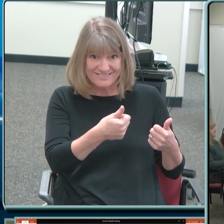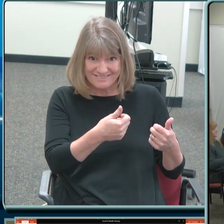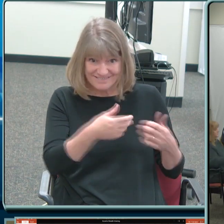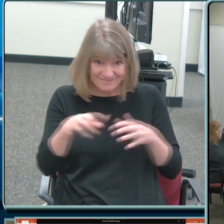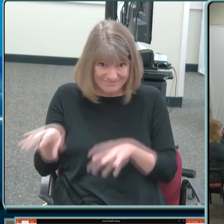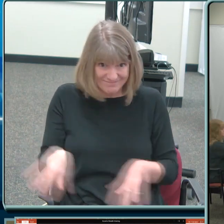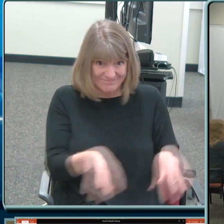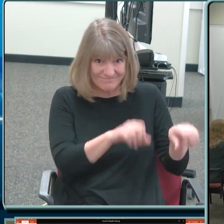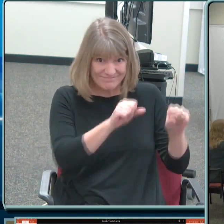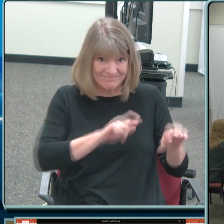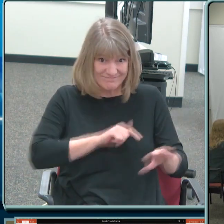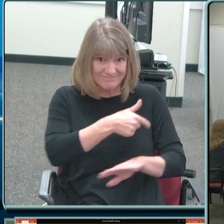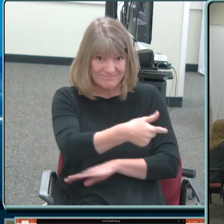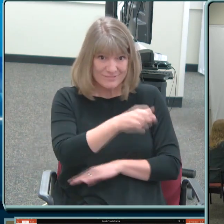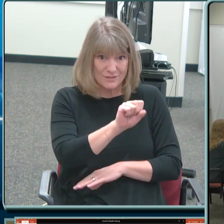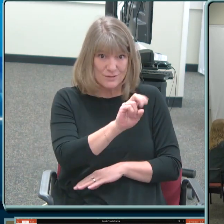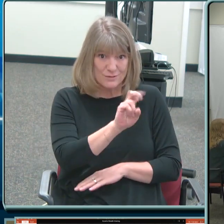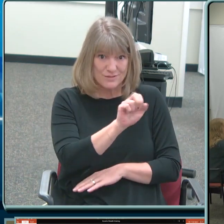take it from here, Susan.